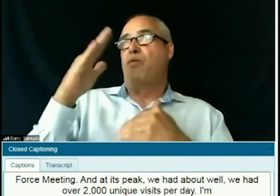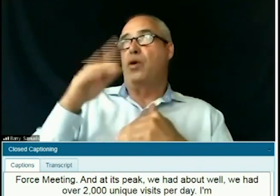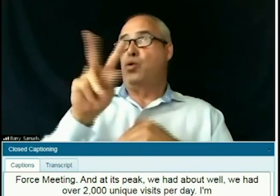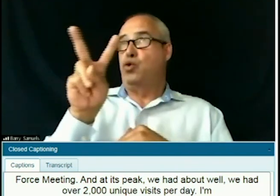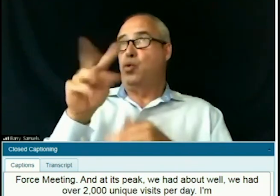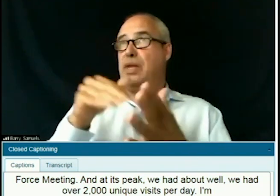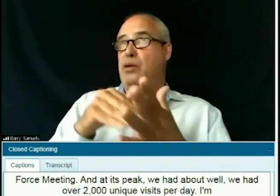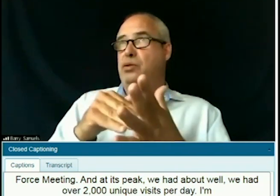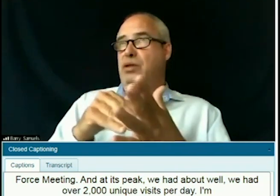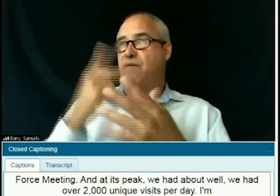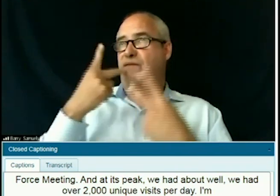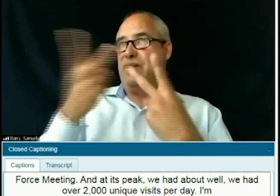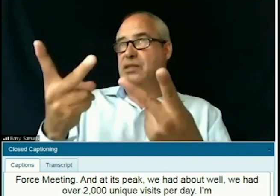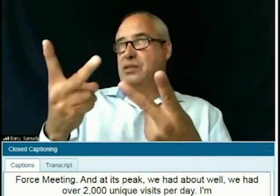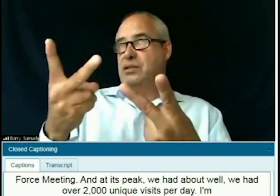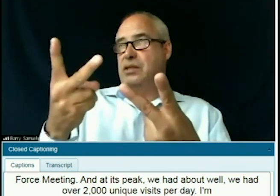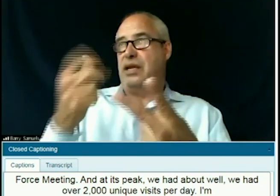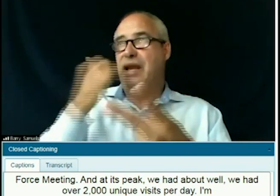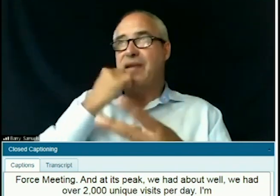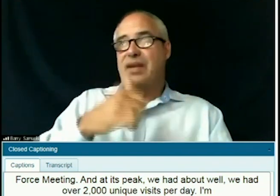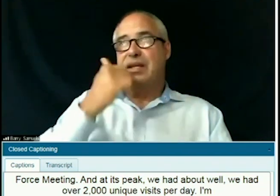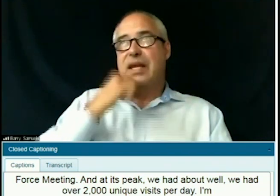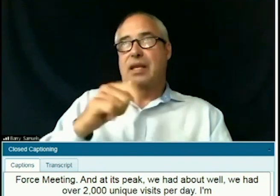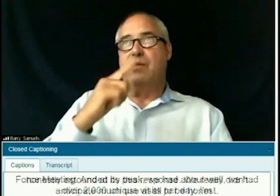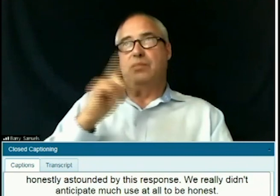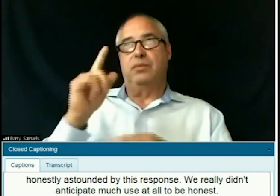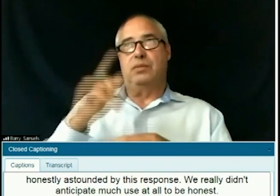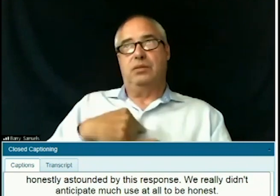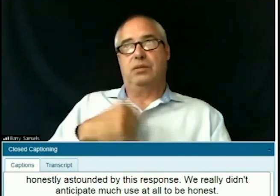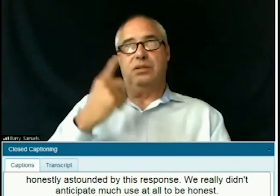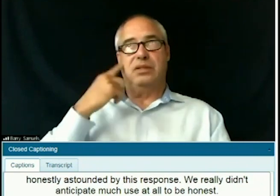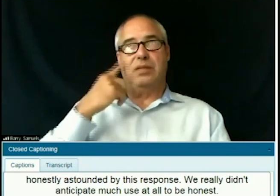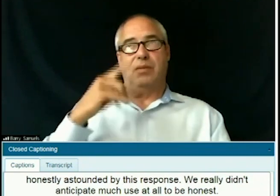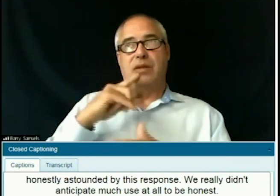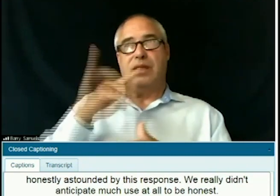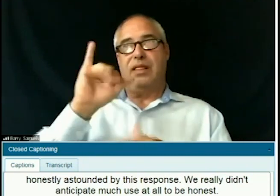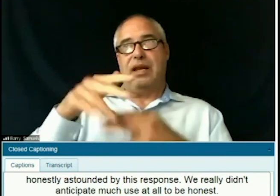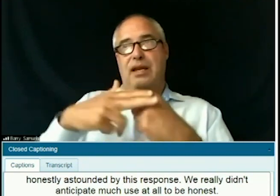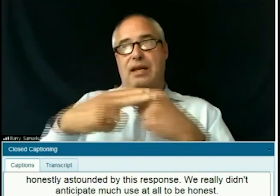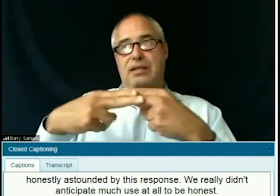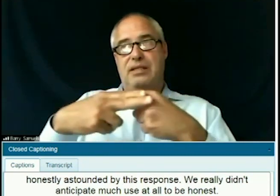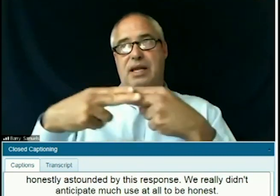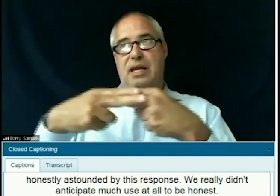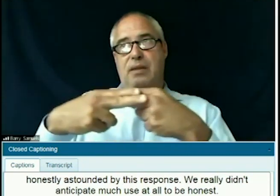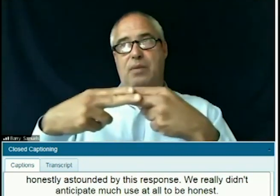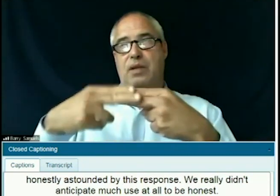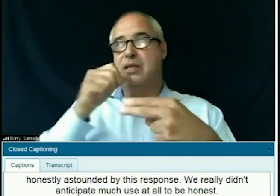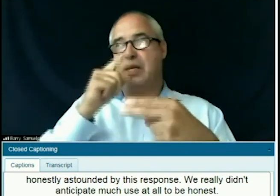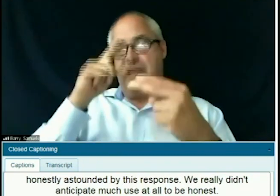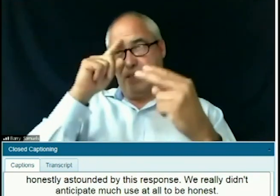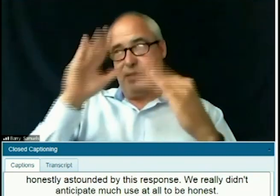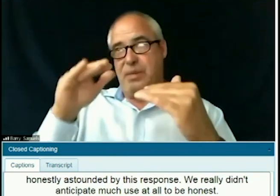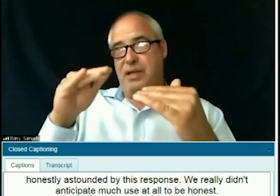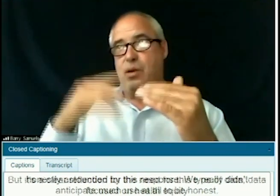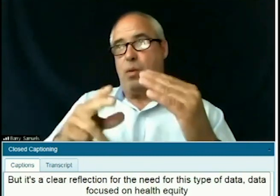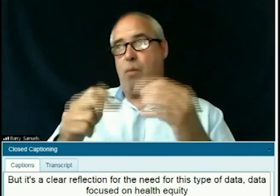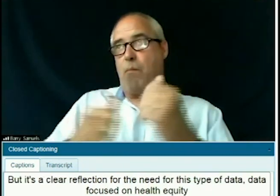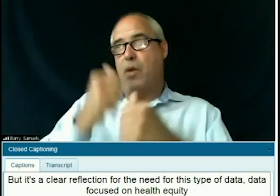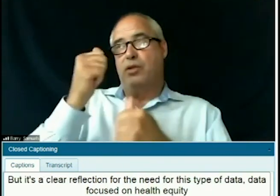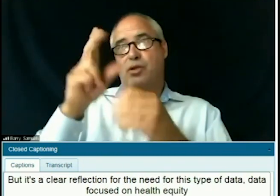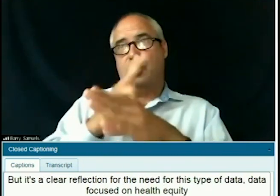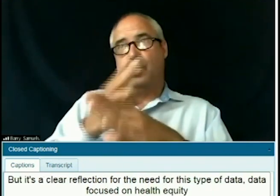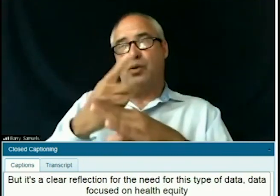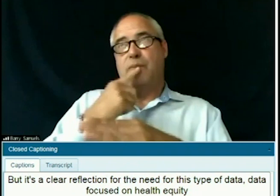unique visits per day. I'm honestly astounded by this response. We really didn't anticipate much use at all, to be